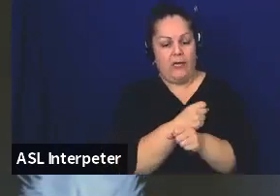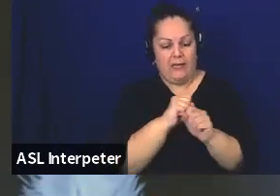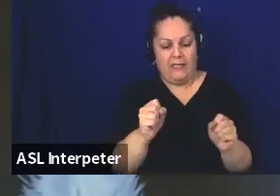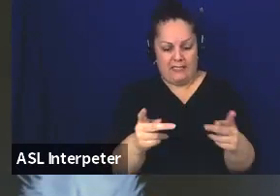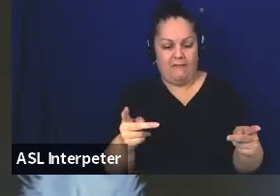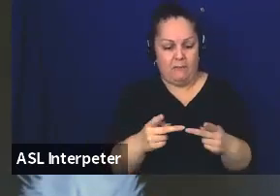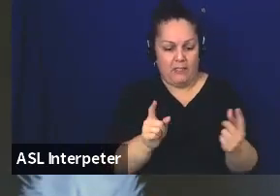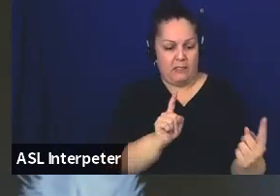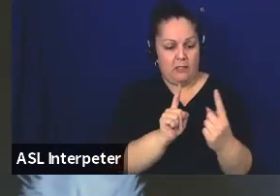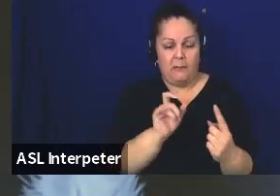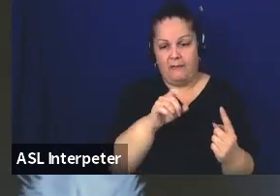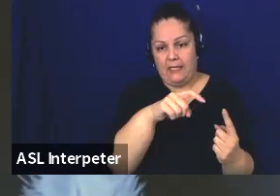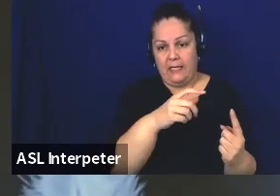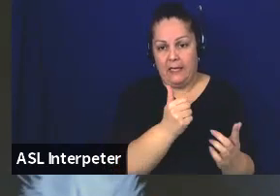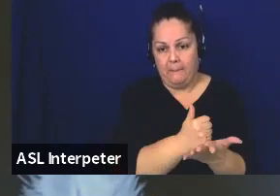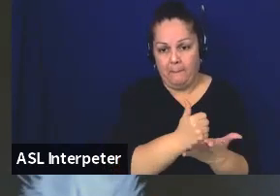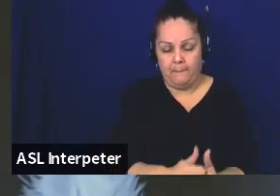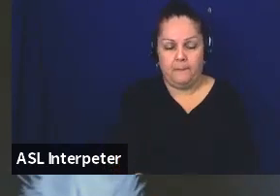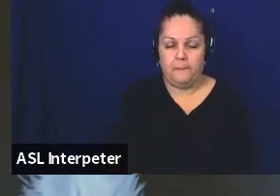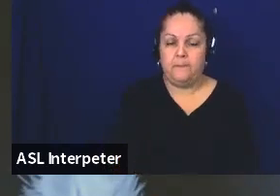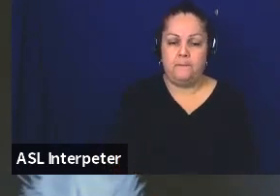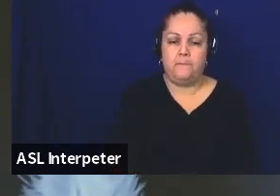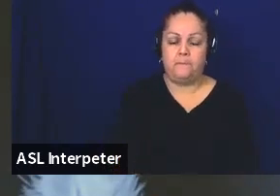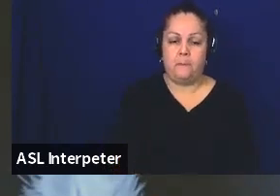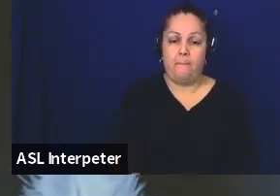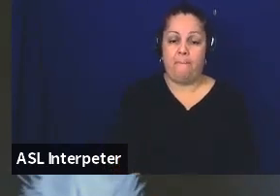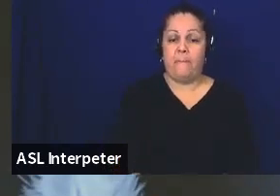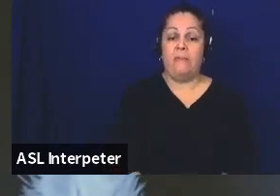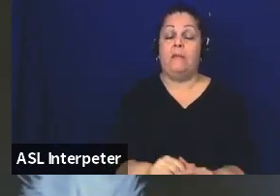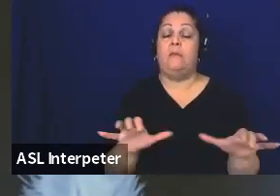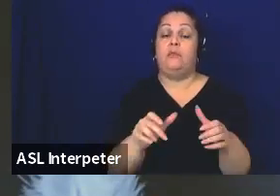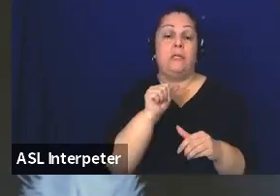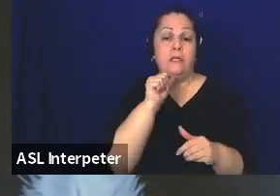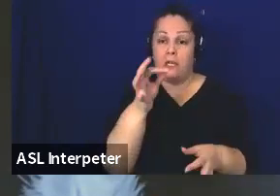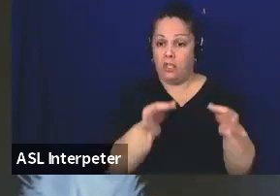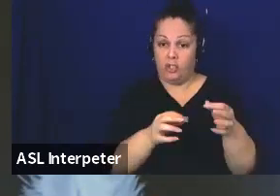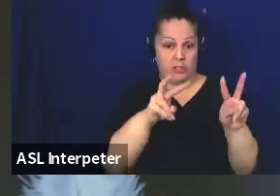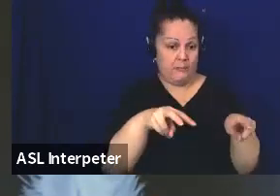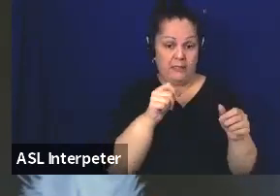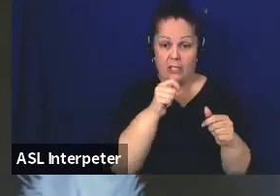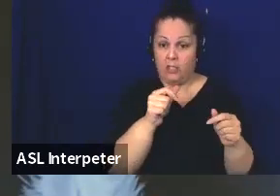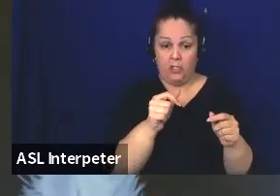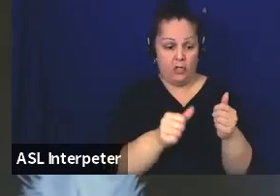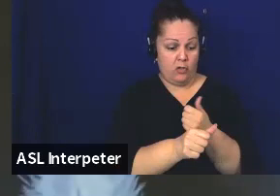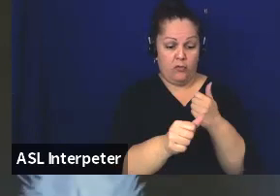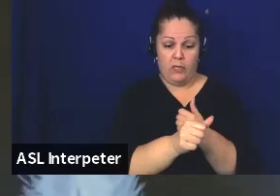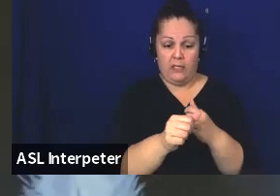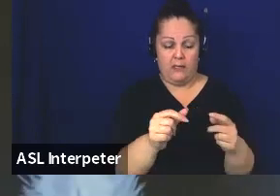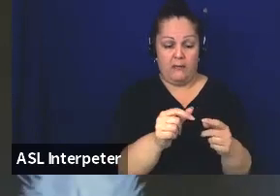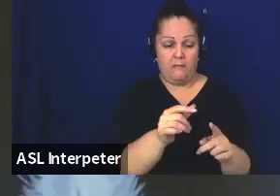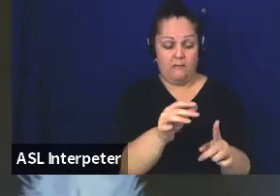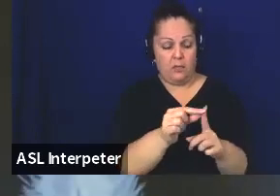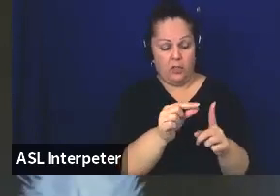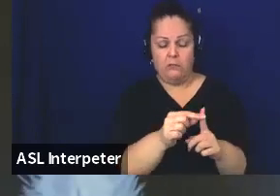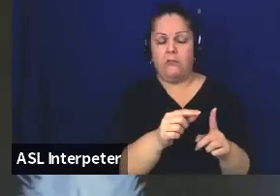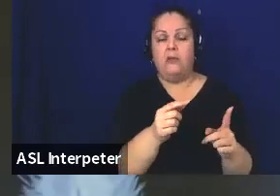to if they need help. And by practicing non judgmental and non threatening verbal cues, this highlights that we are not